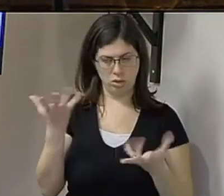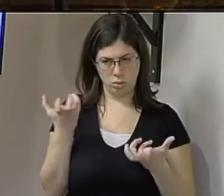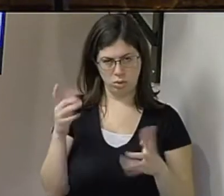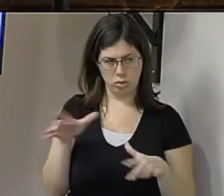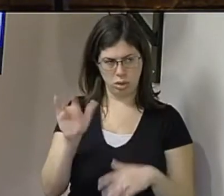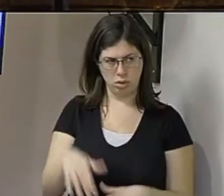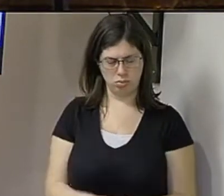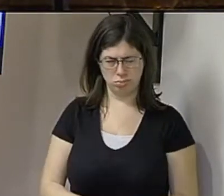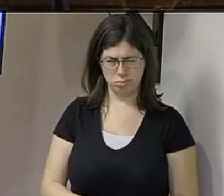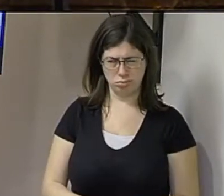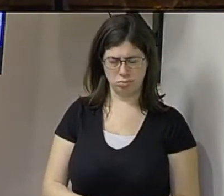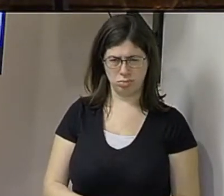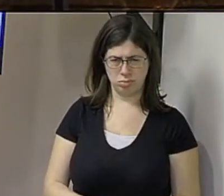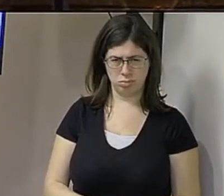to do.